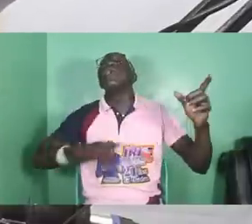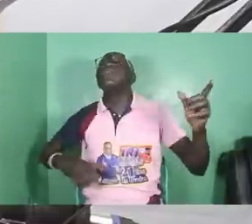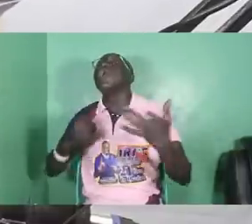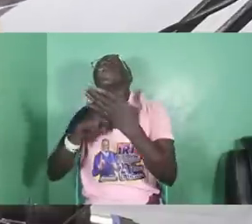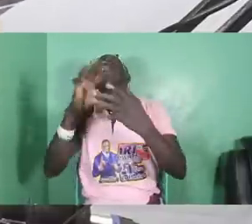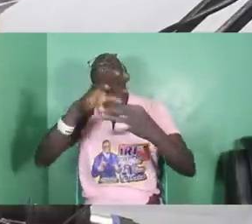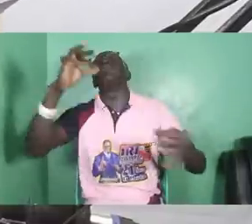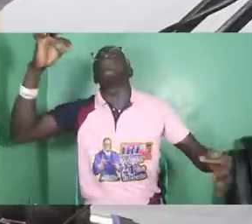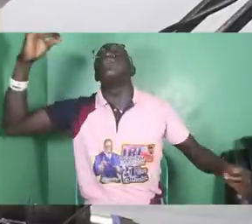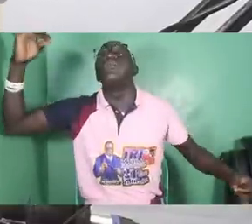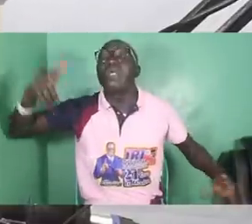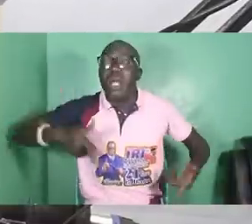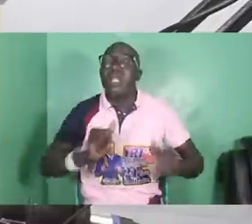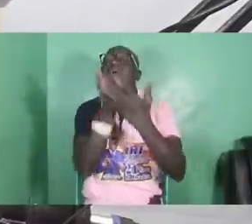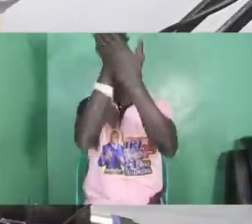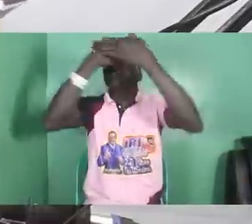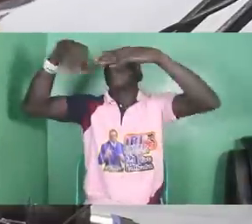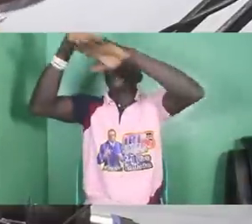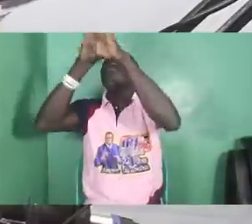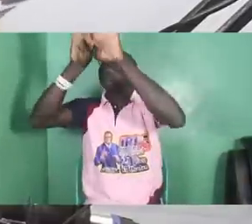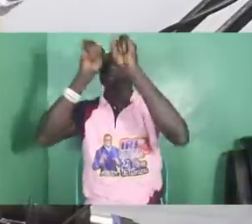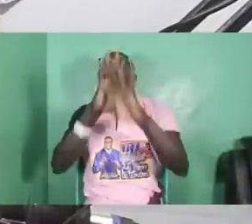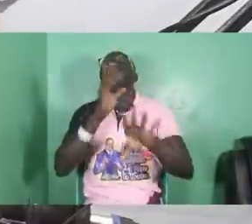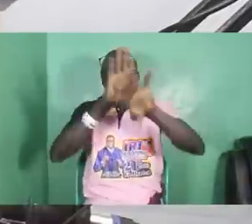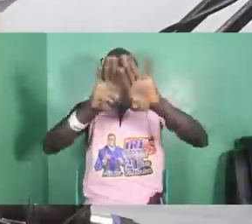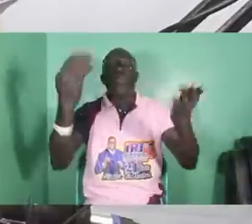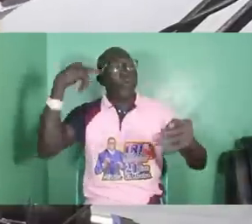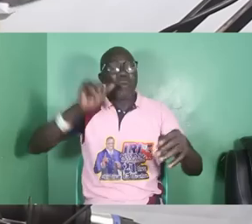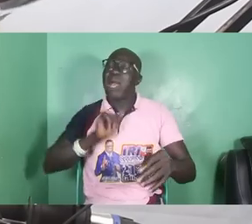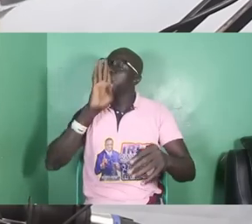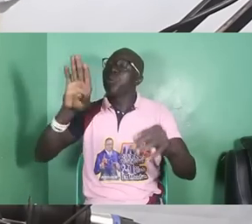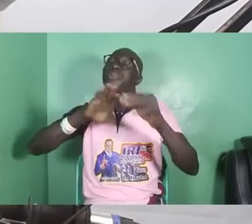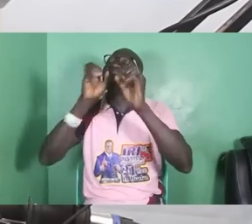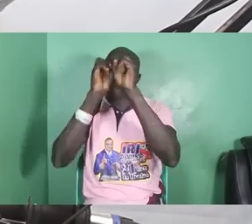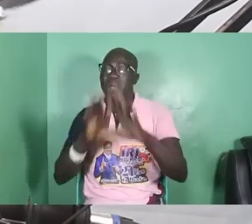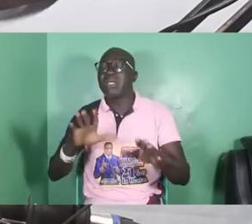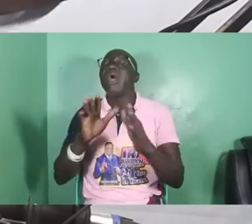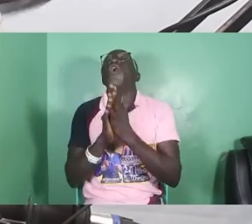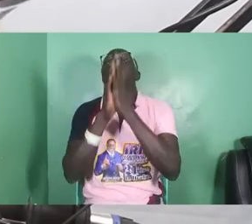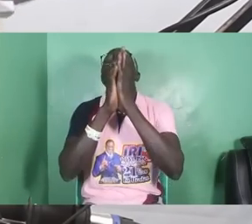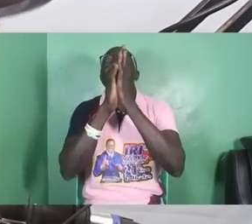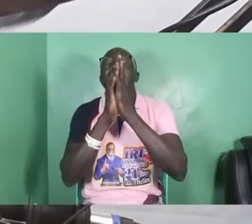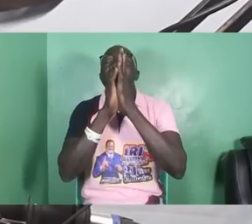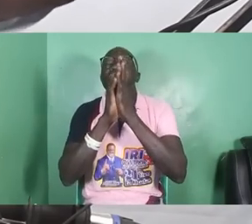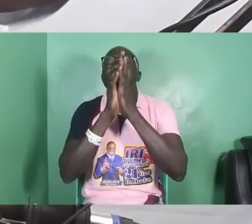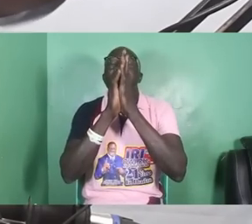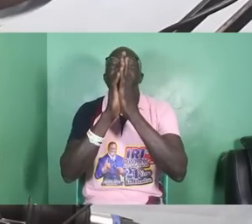me me ma. Holy Spirit. Get your own book. Let them all bless your book. Mo fe dene book. I want to be blessed. Oh yeah.